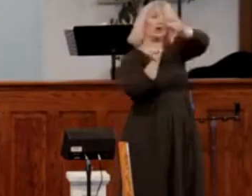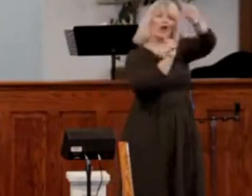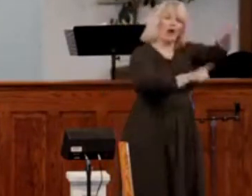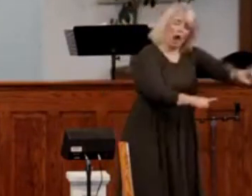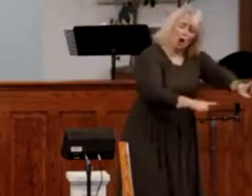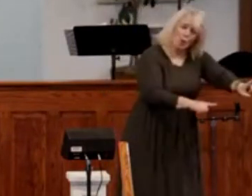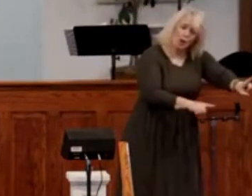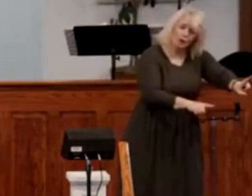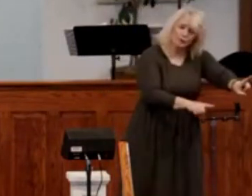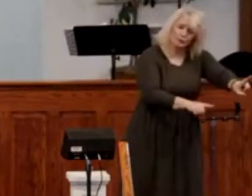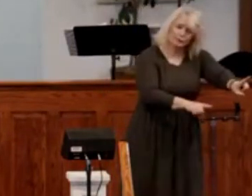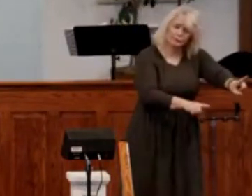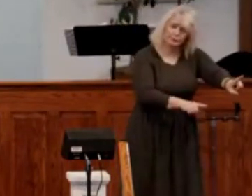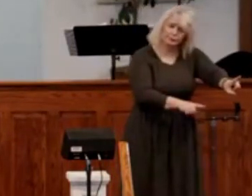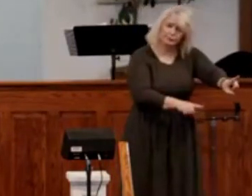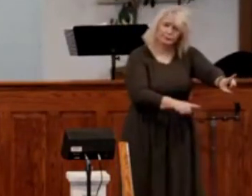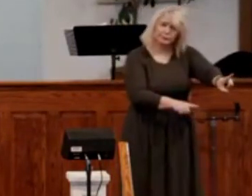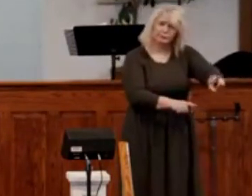go. Now,